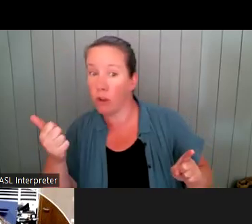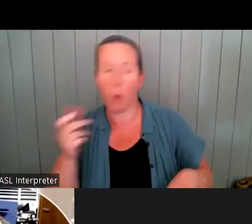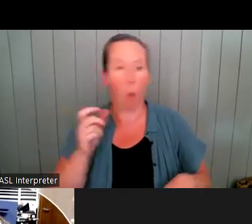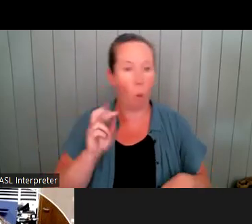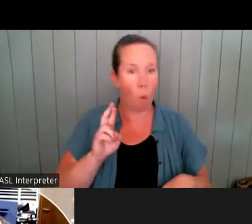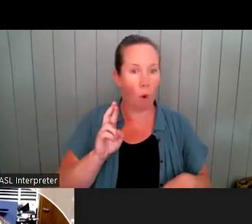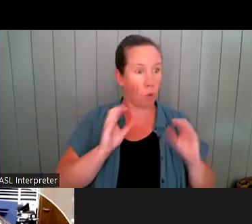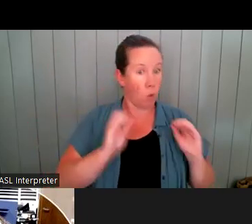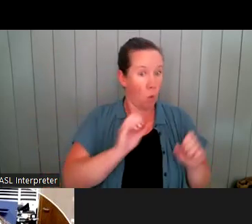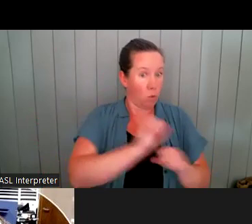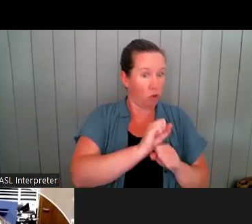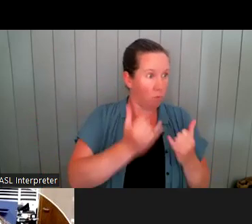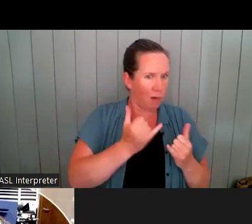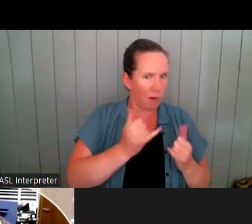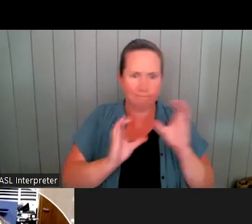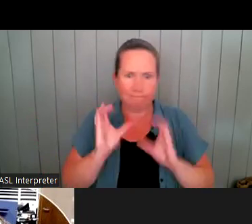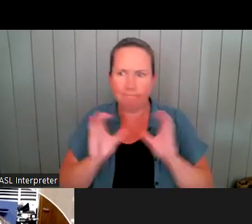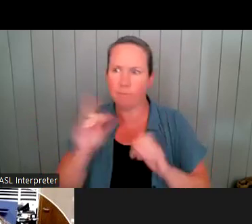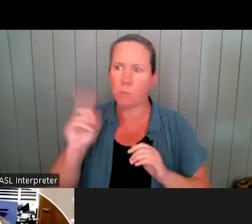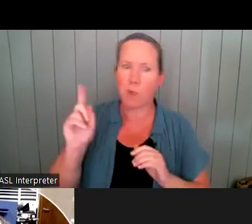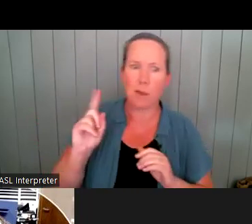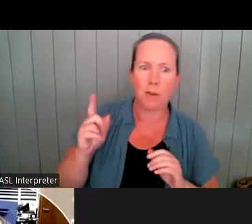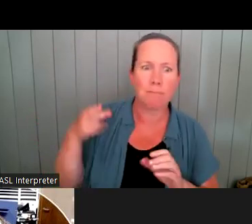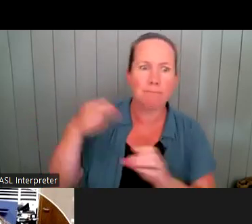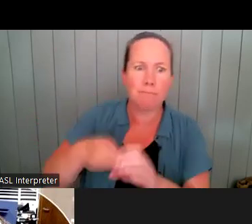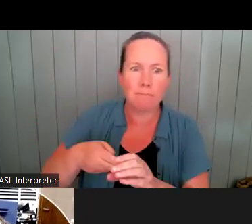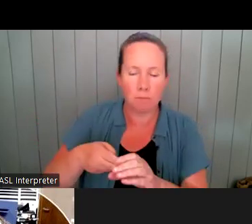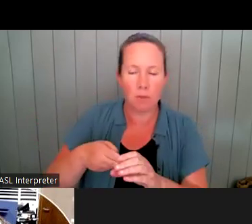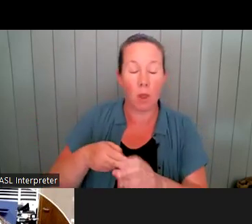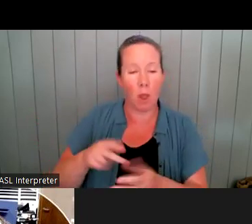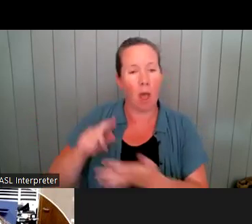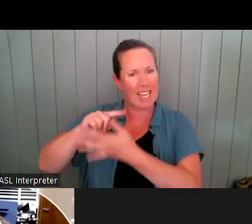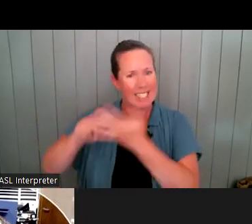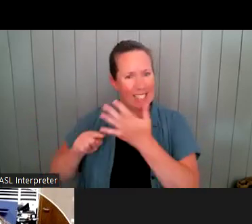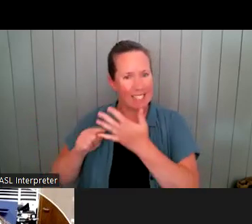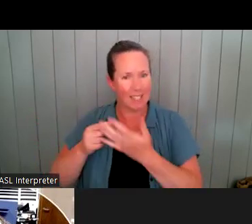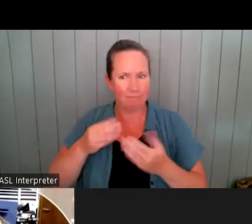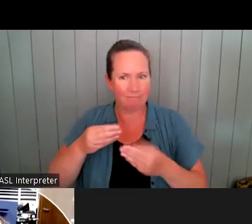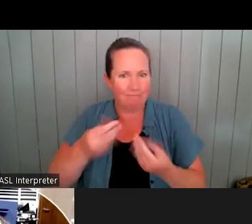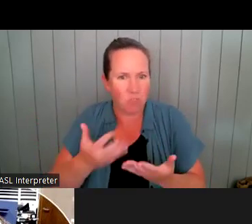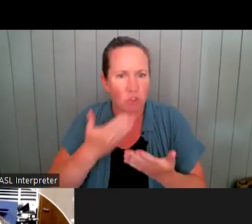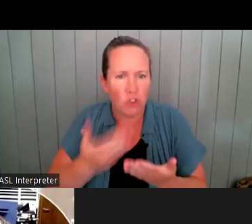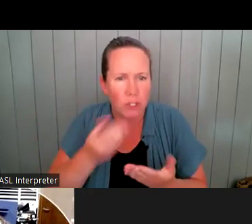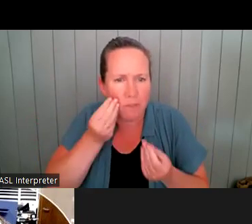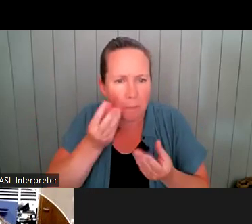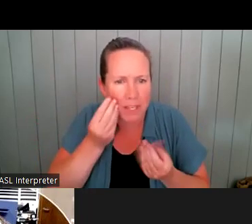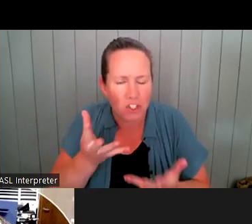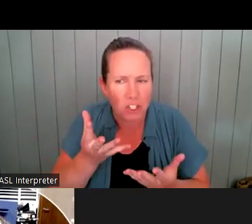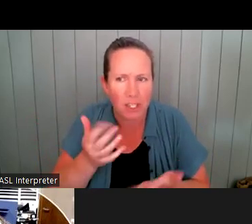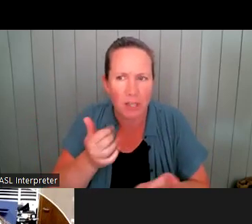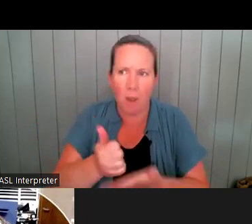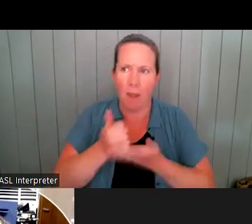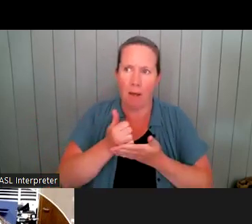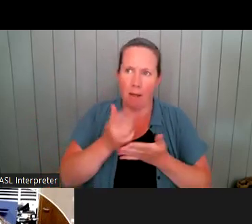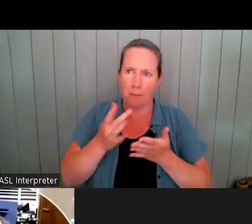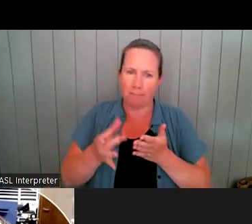seeker with valuable information which can be used to better sort of guide the